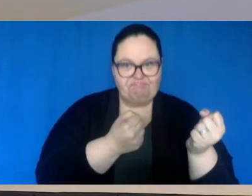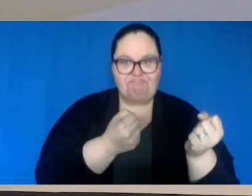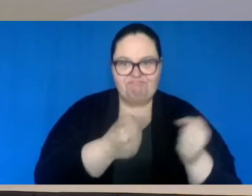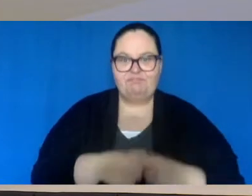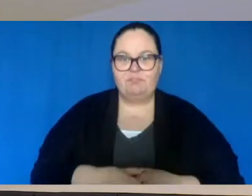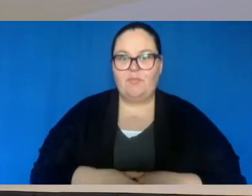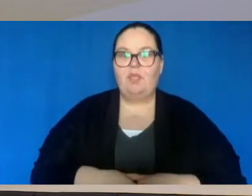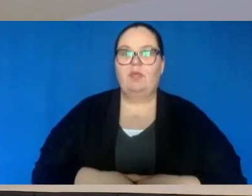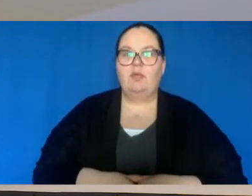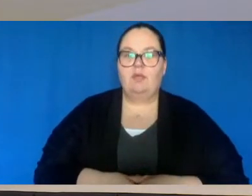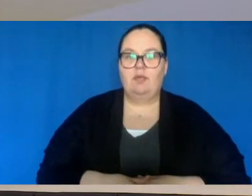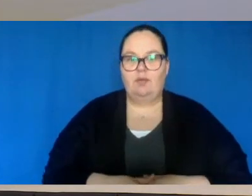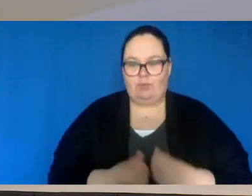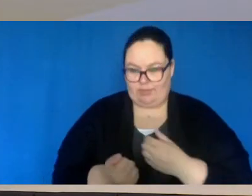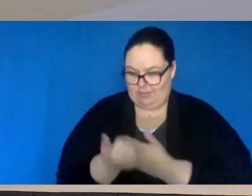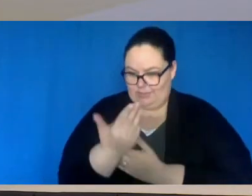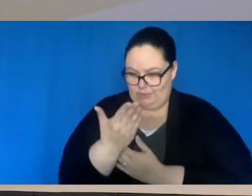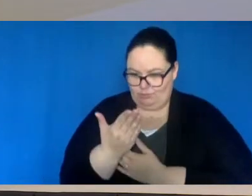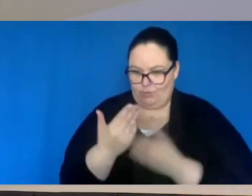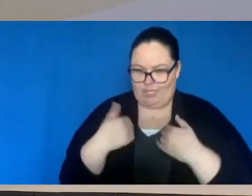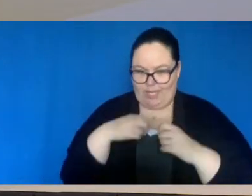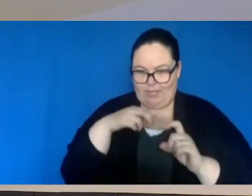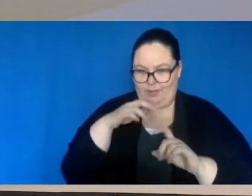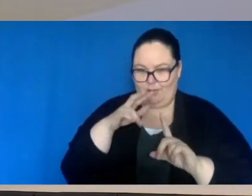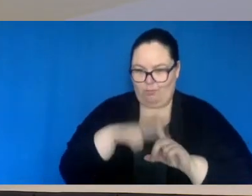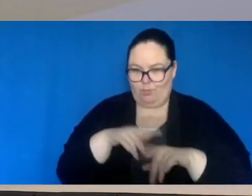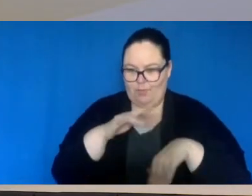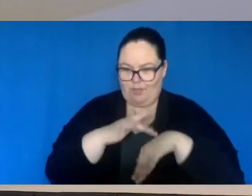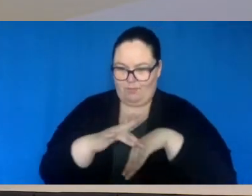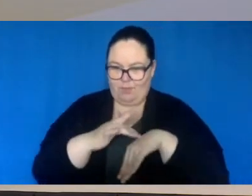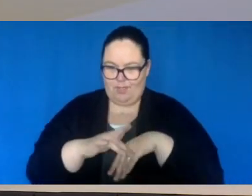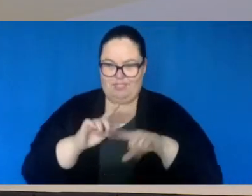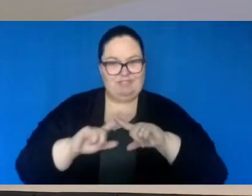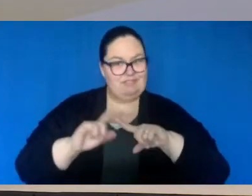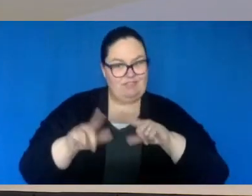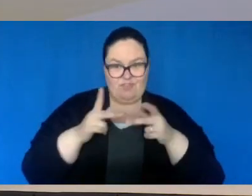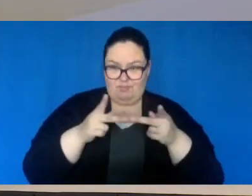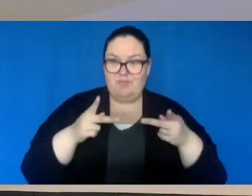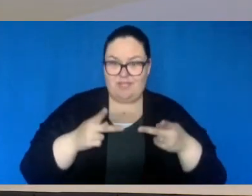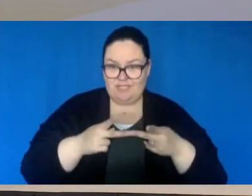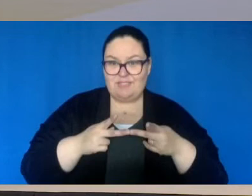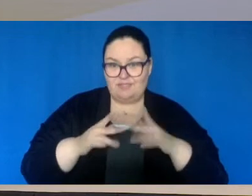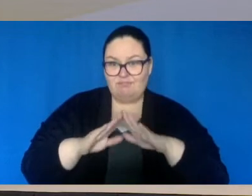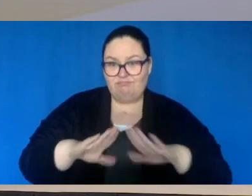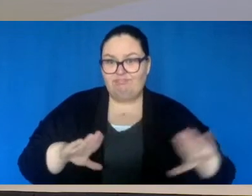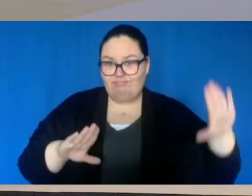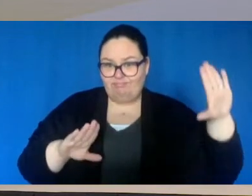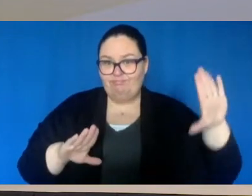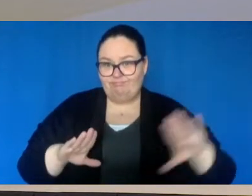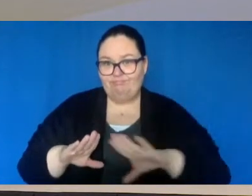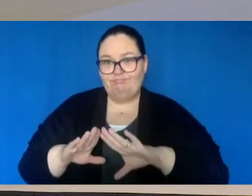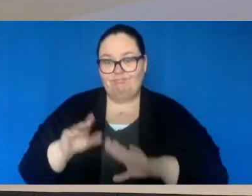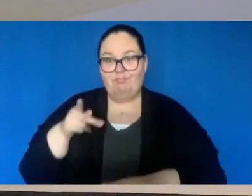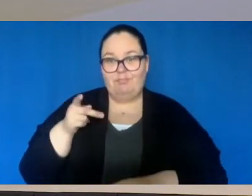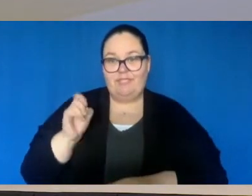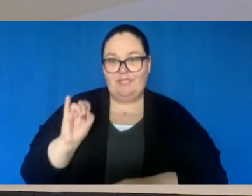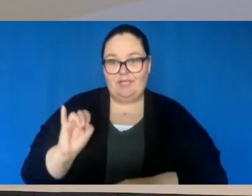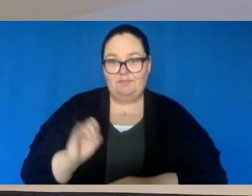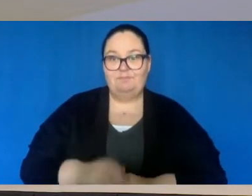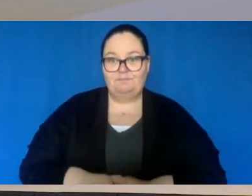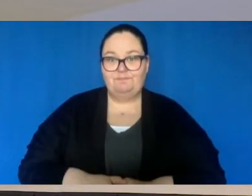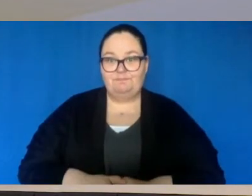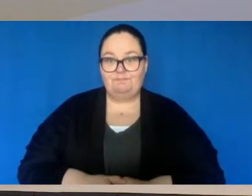available even as of this morning in multiple locations across the province earlier